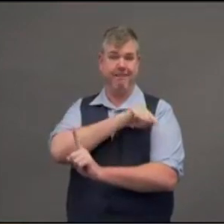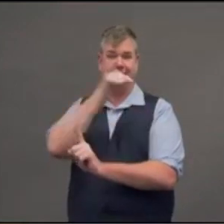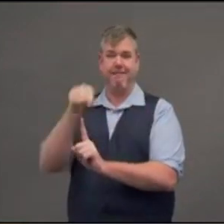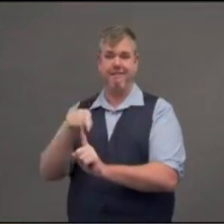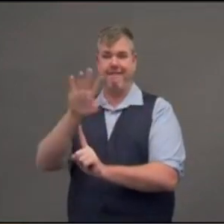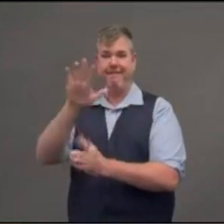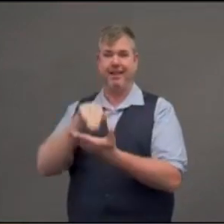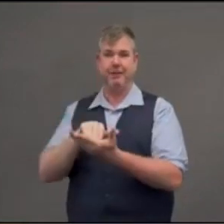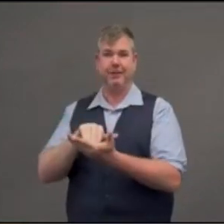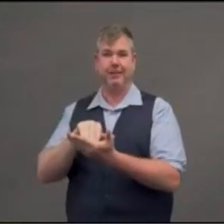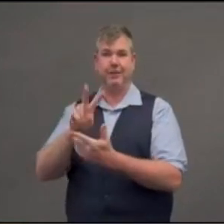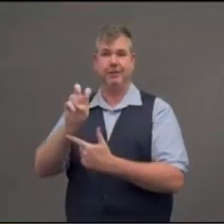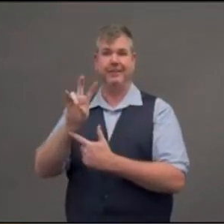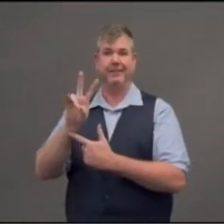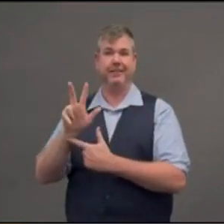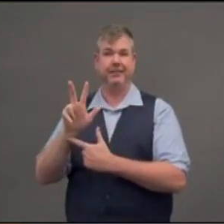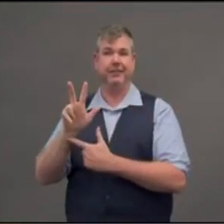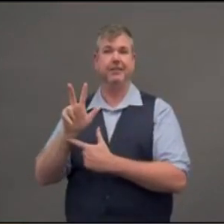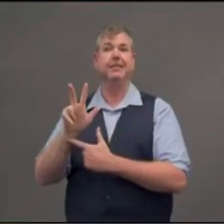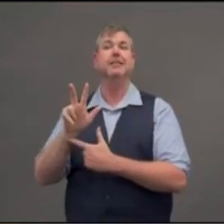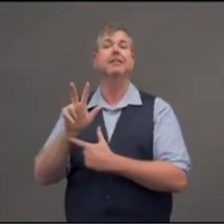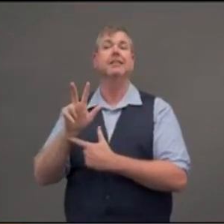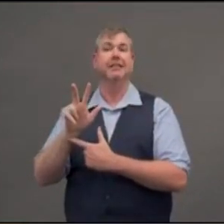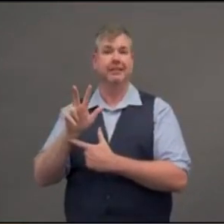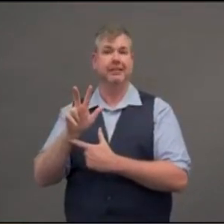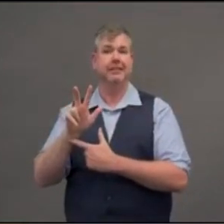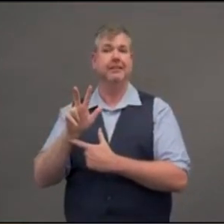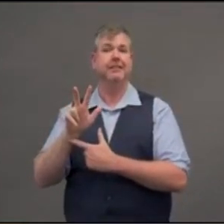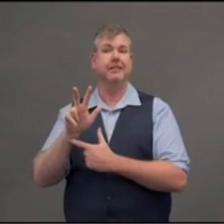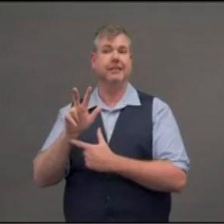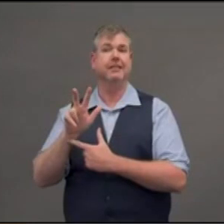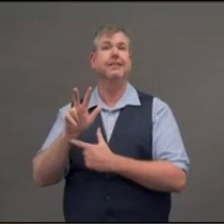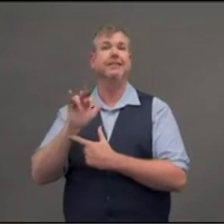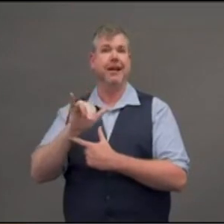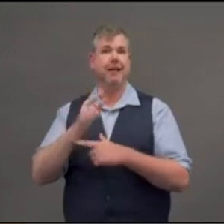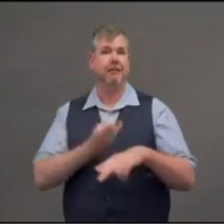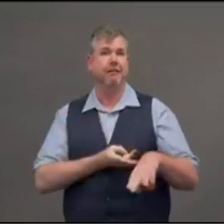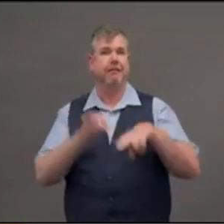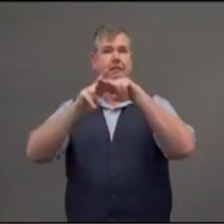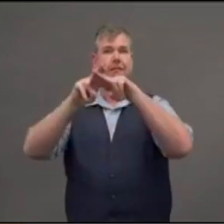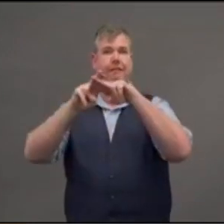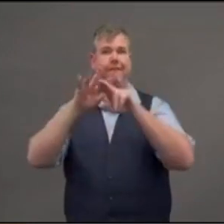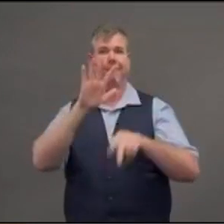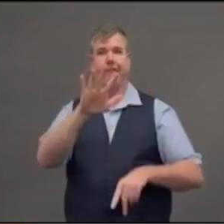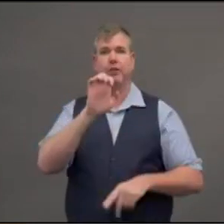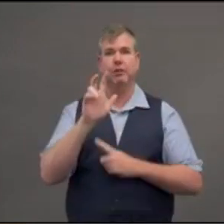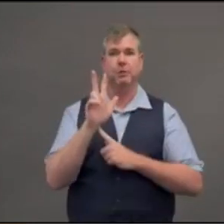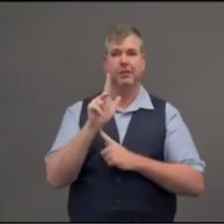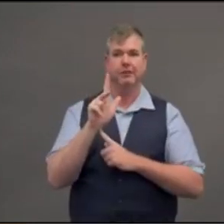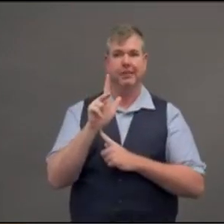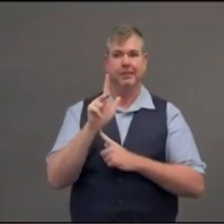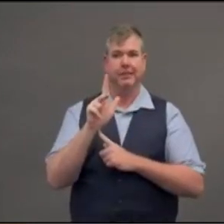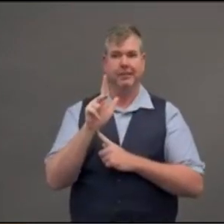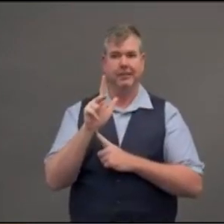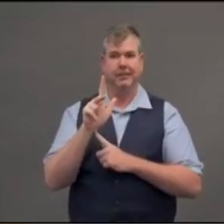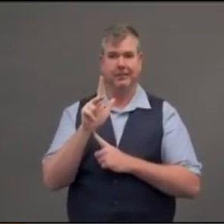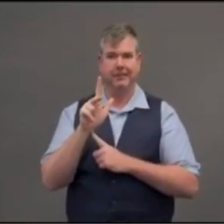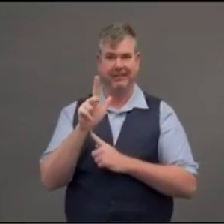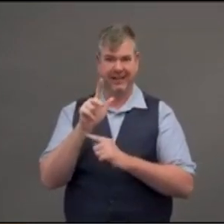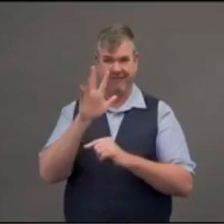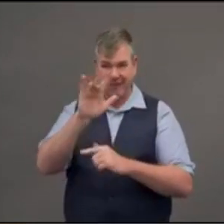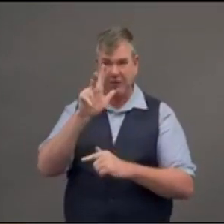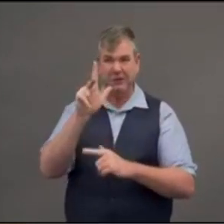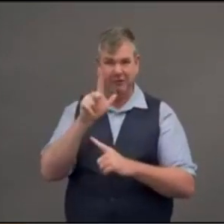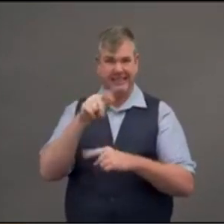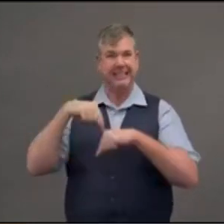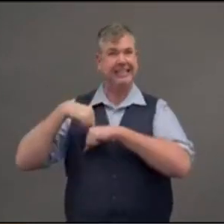from 20 to 49 years old, we're seeing a substantial increase of COVID cases. As well as